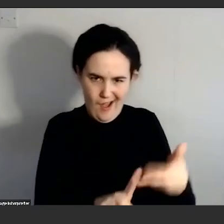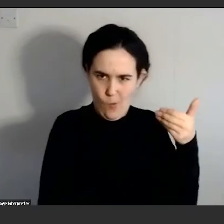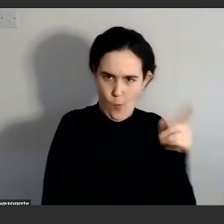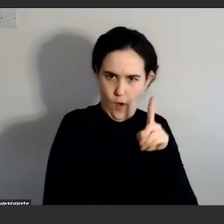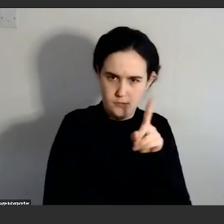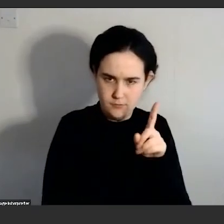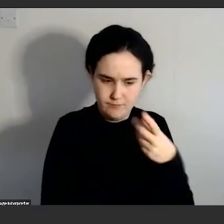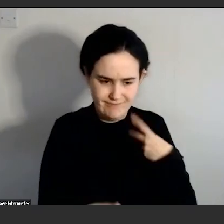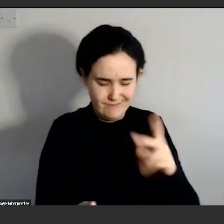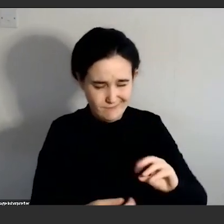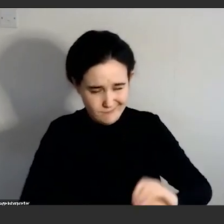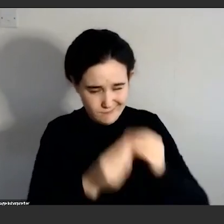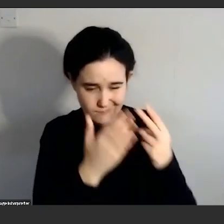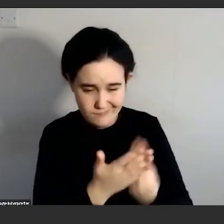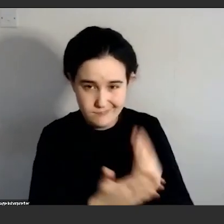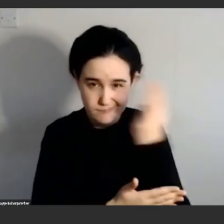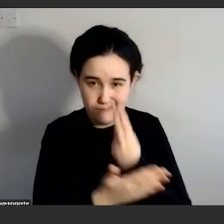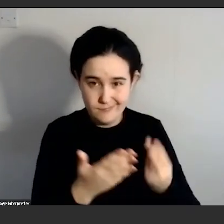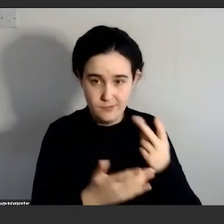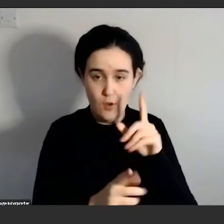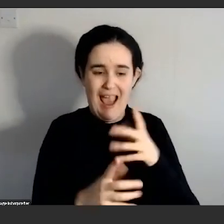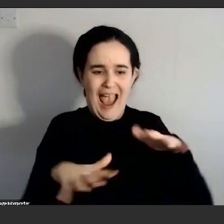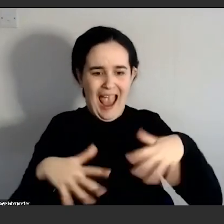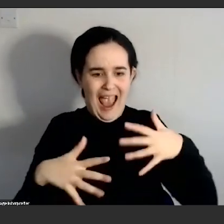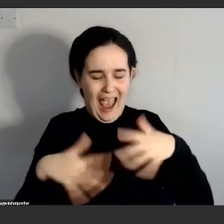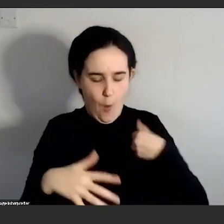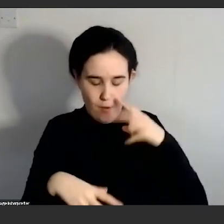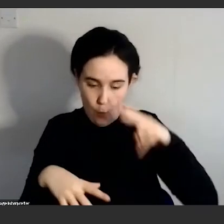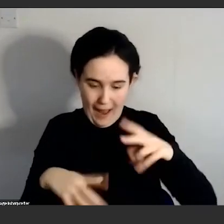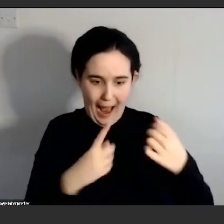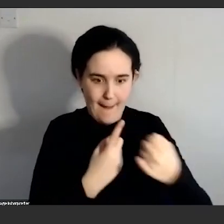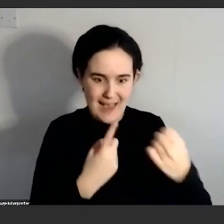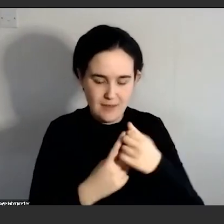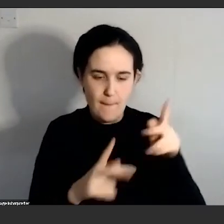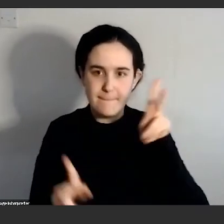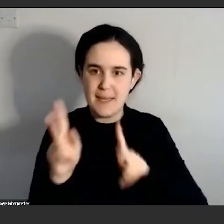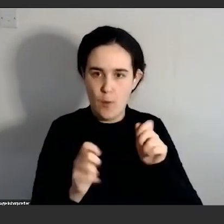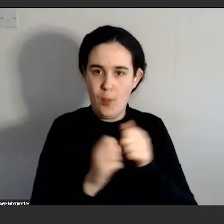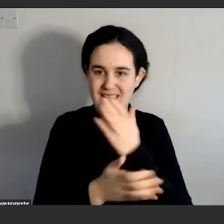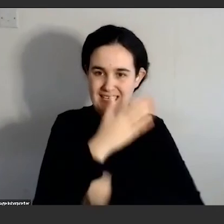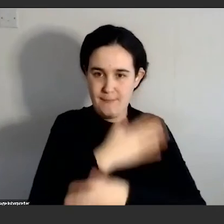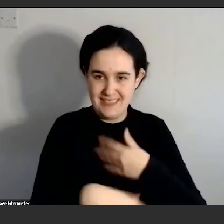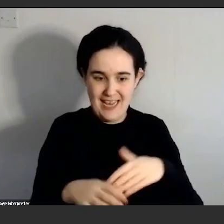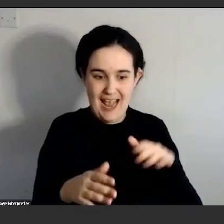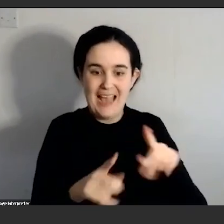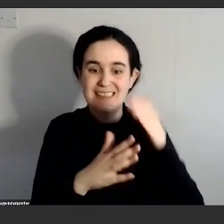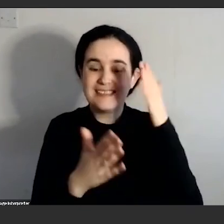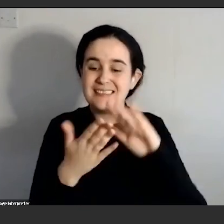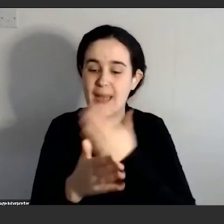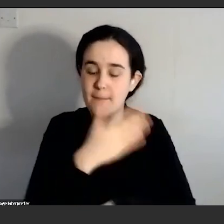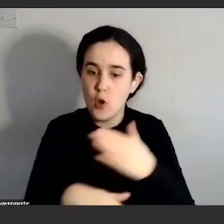Can you tell us about some of the work you've been doing at Microsoft that will encourage other businesses to do the same